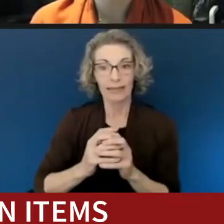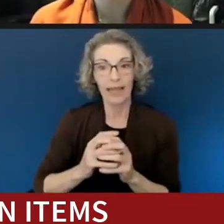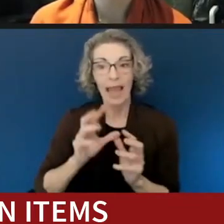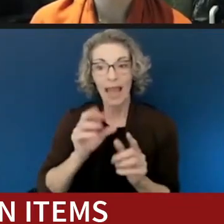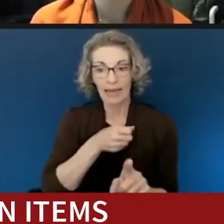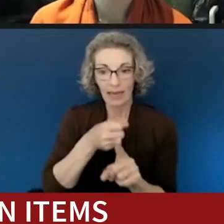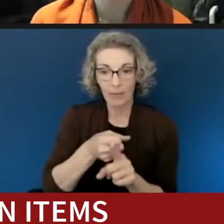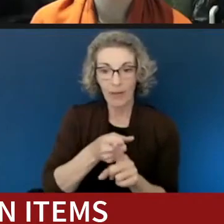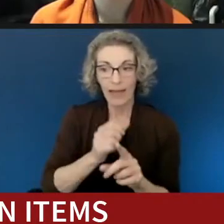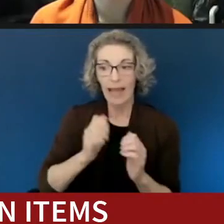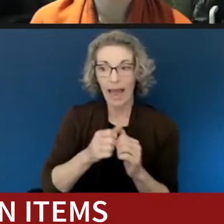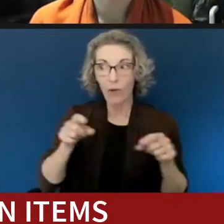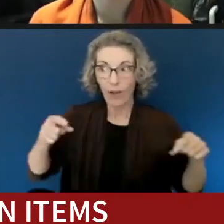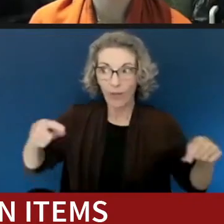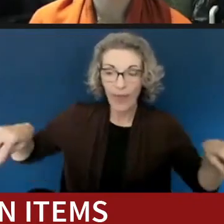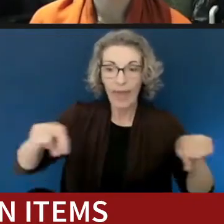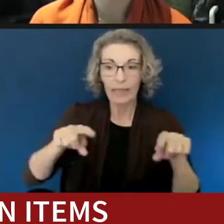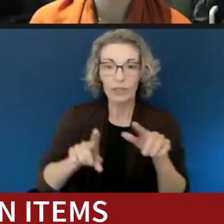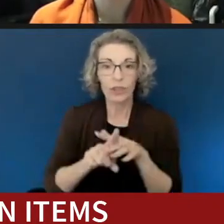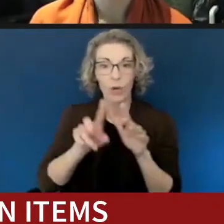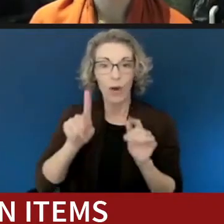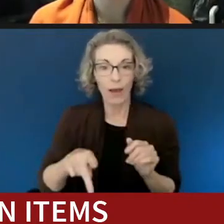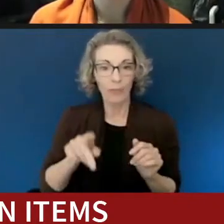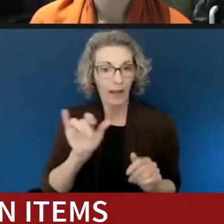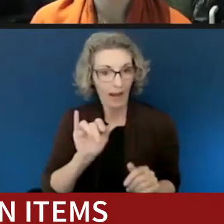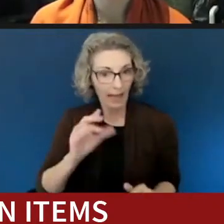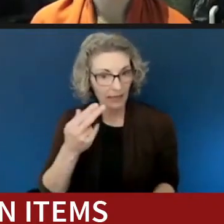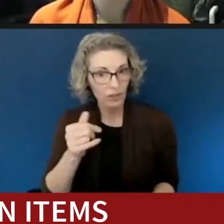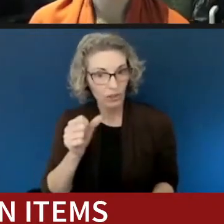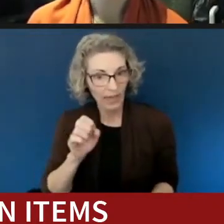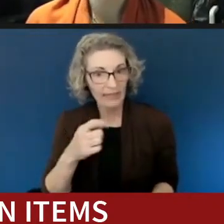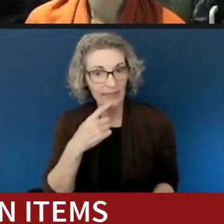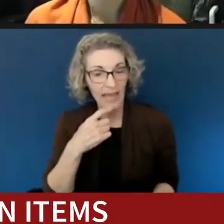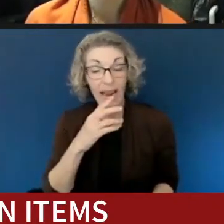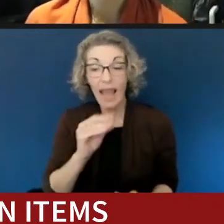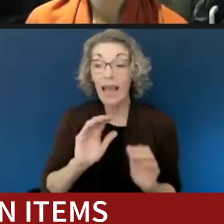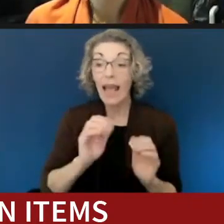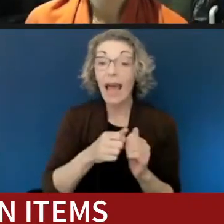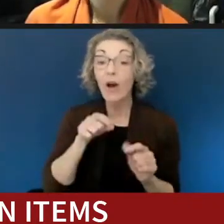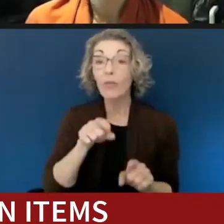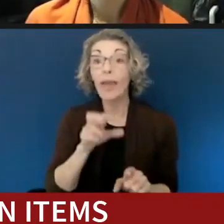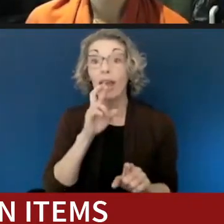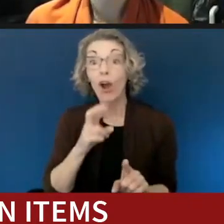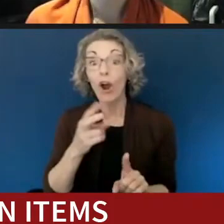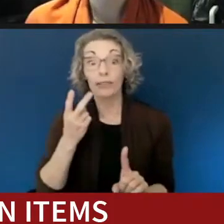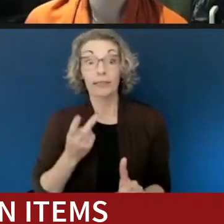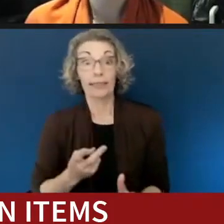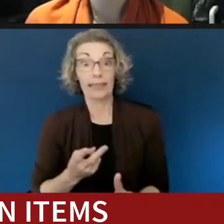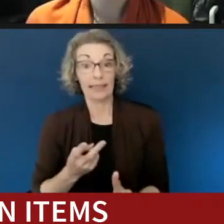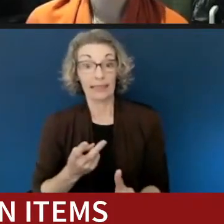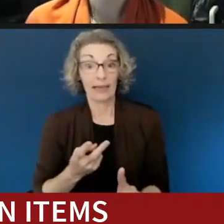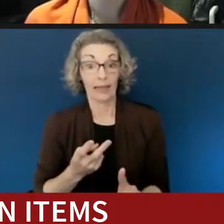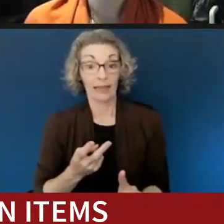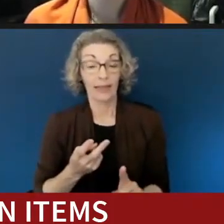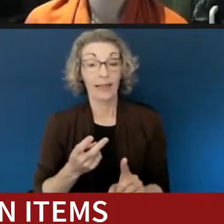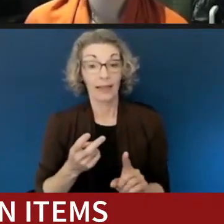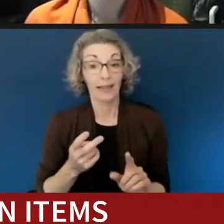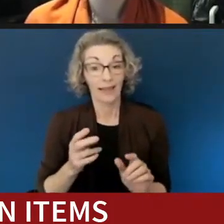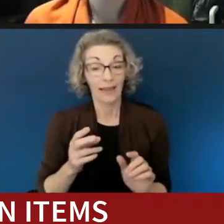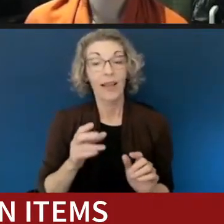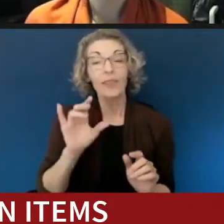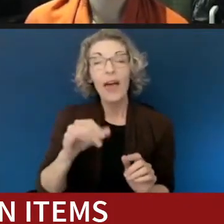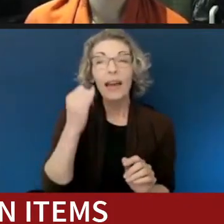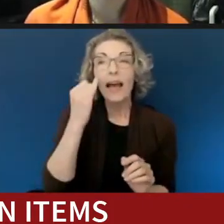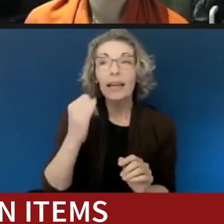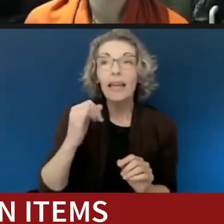they show up, as Chase is saying, and the way that they are also perceived? And so I think this idea of